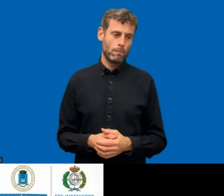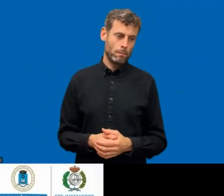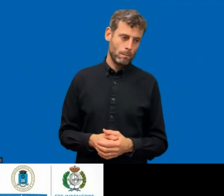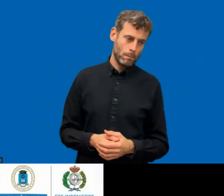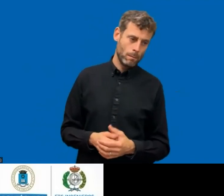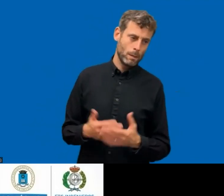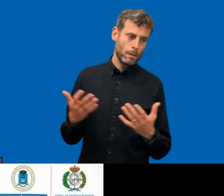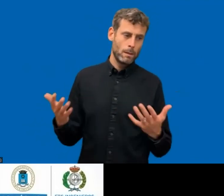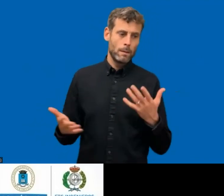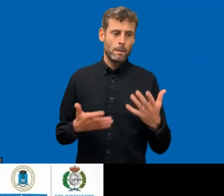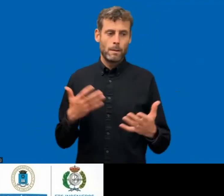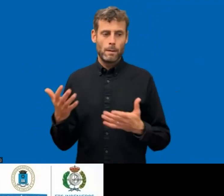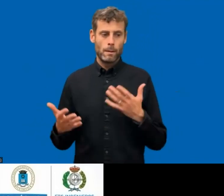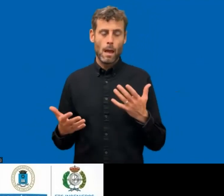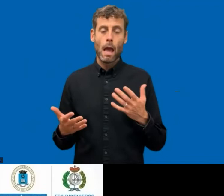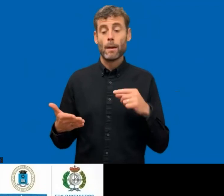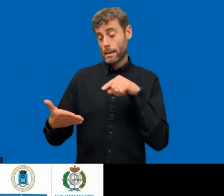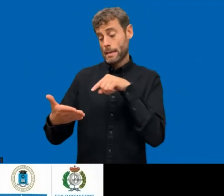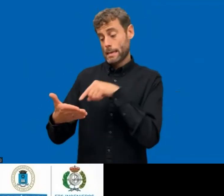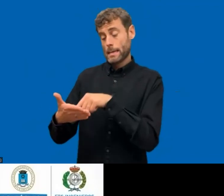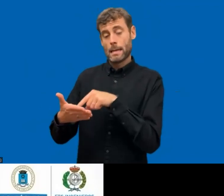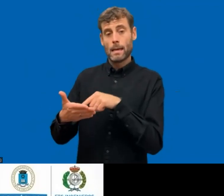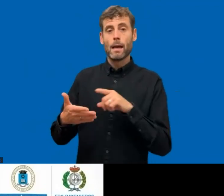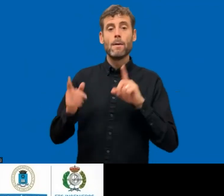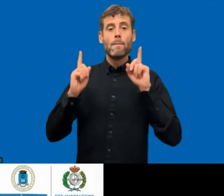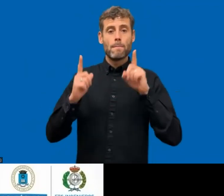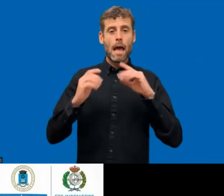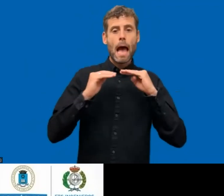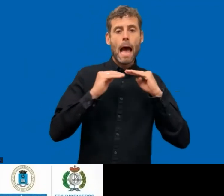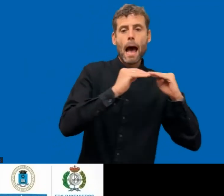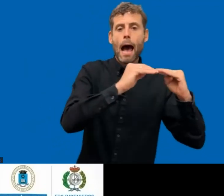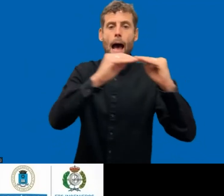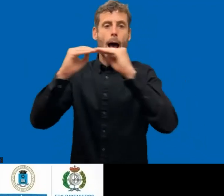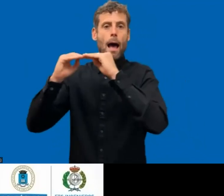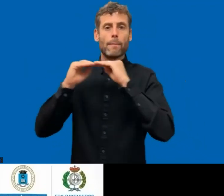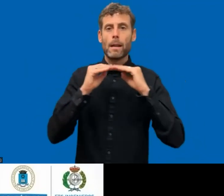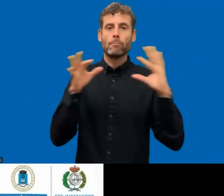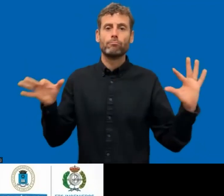of declaring conformity with the Web Accessibility Directive.